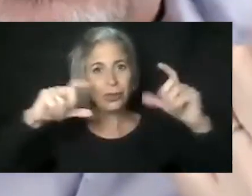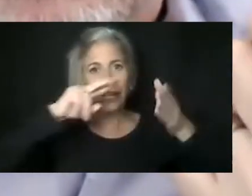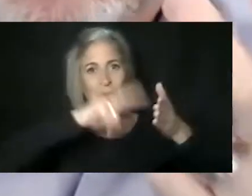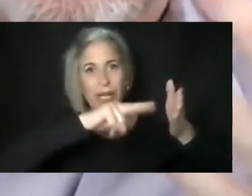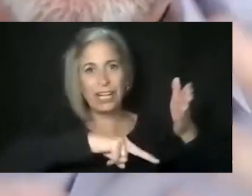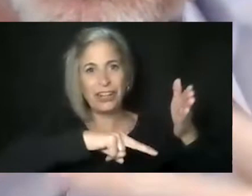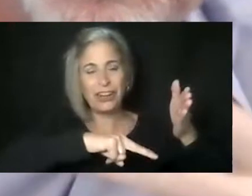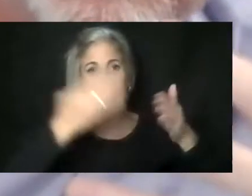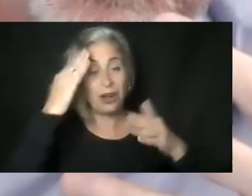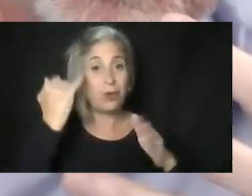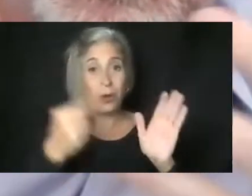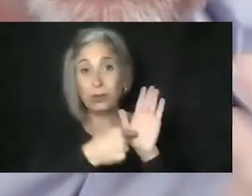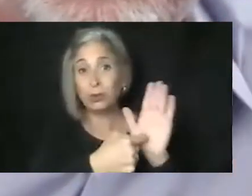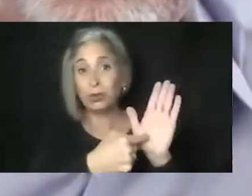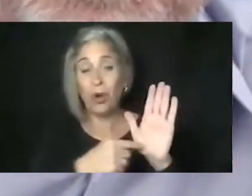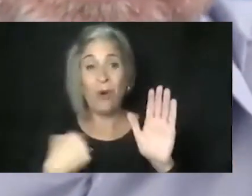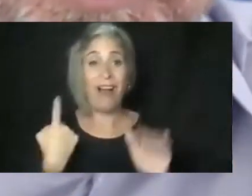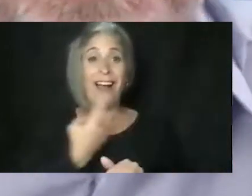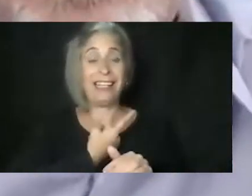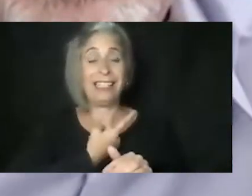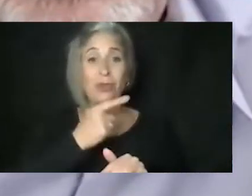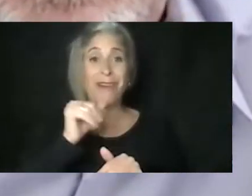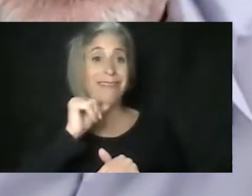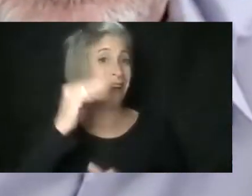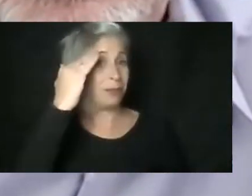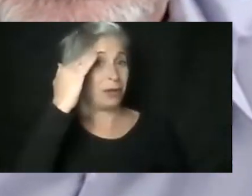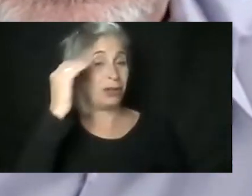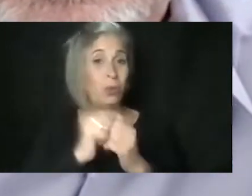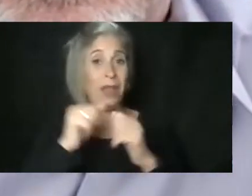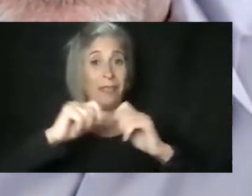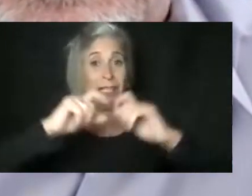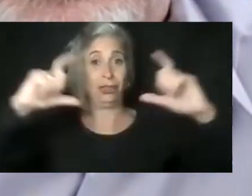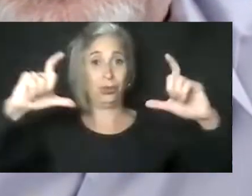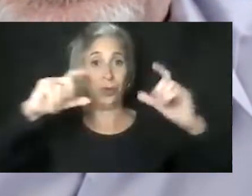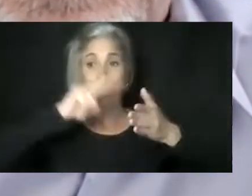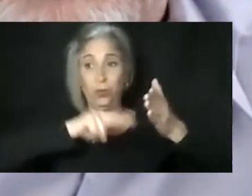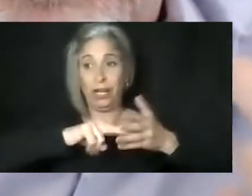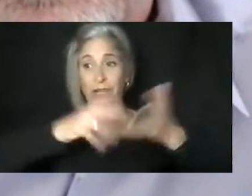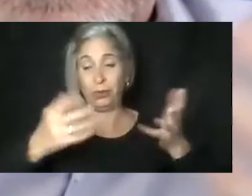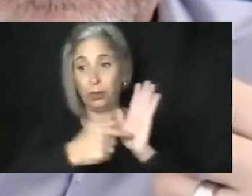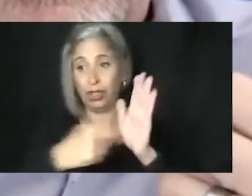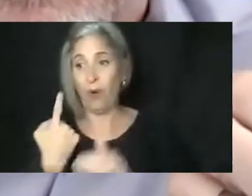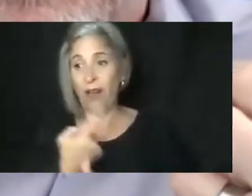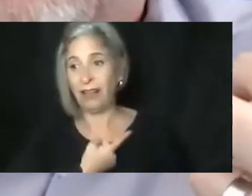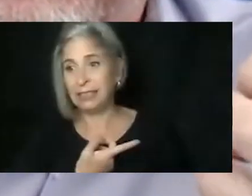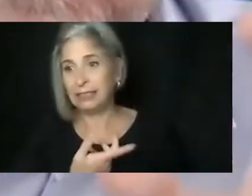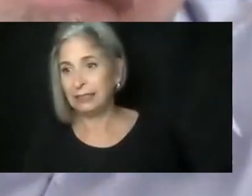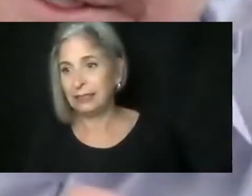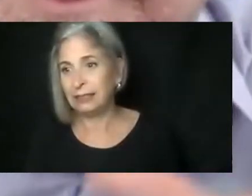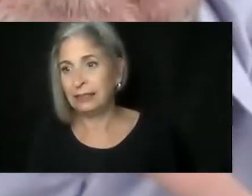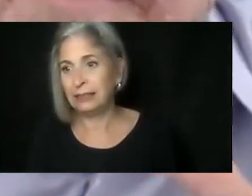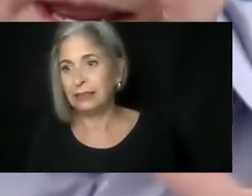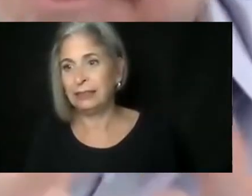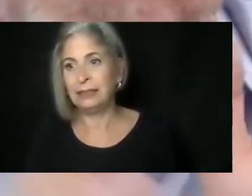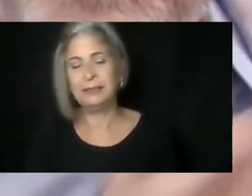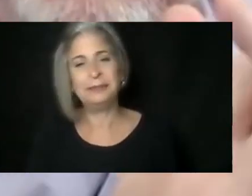if you wanted to show those of us who aren't familiar with screen readers, if you wanted to show us, like, give us